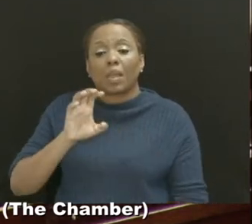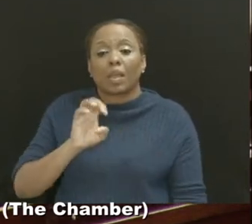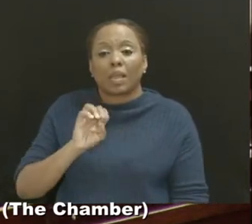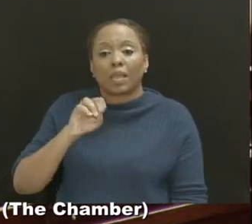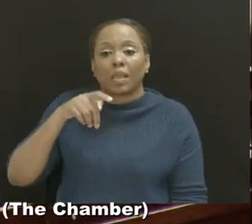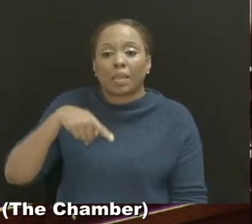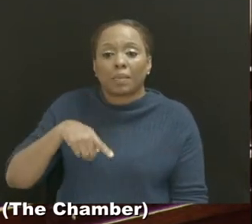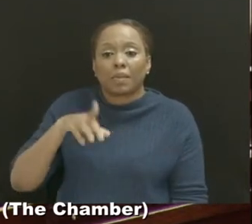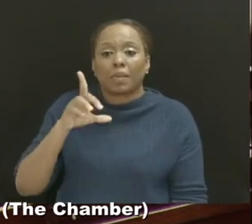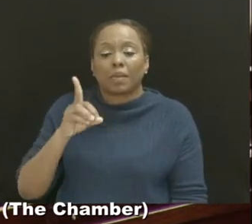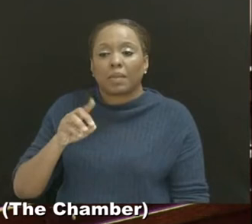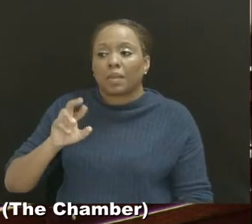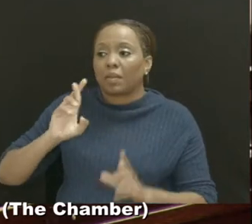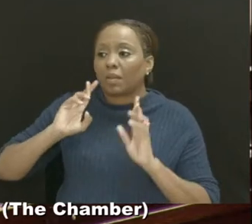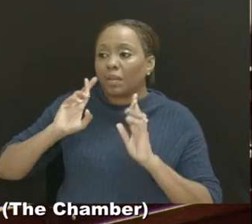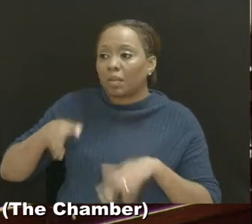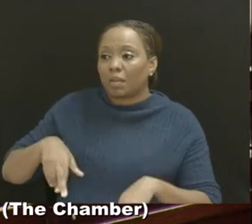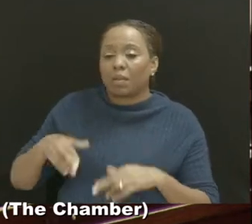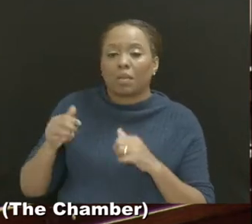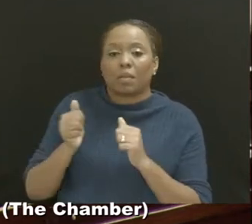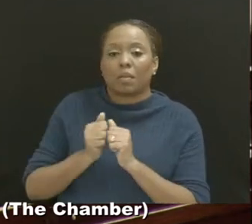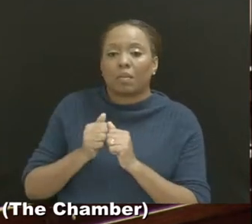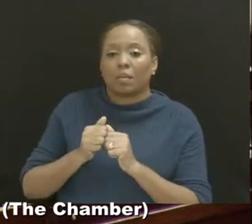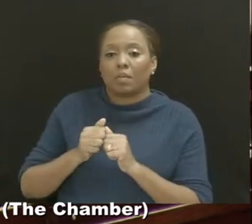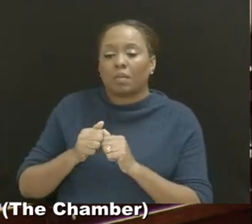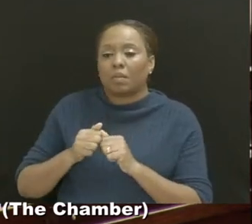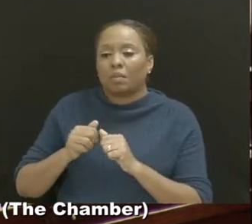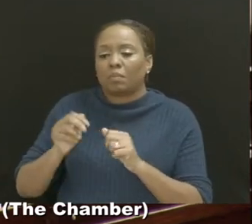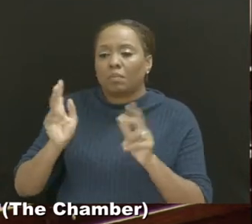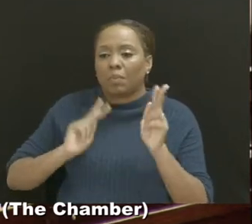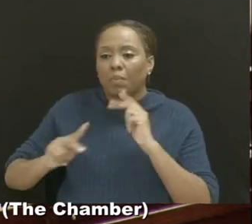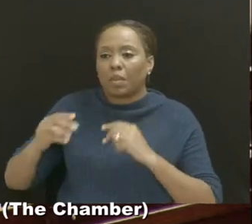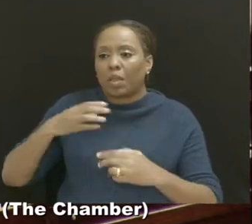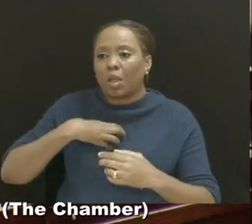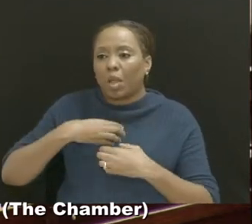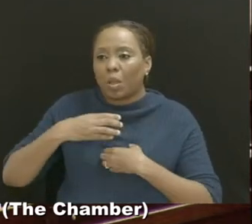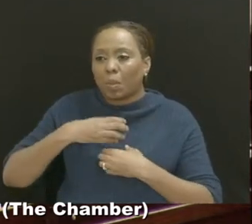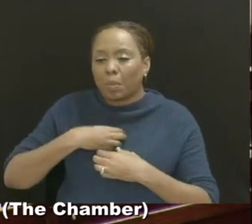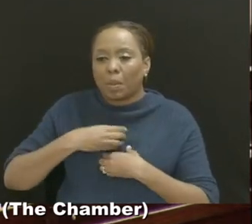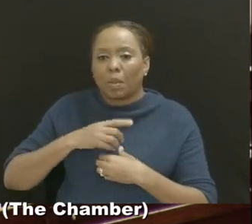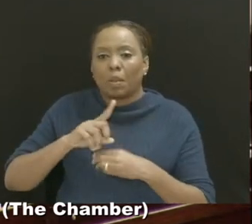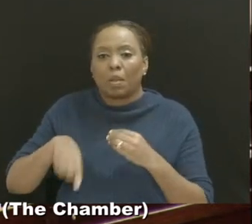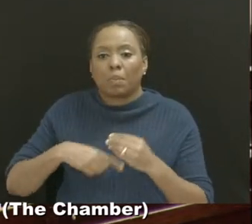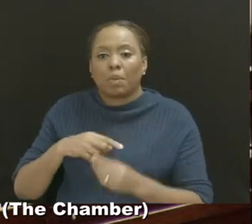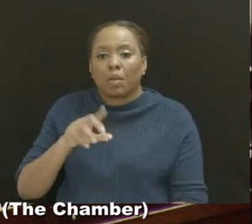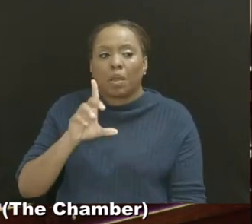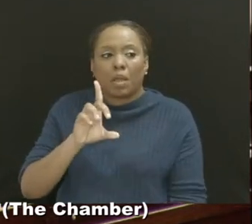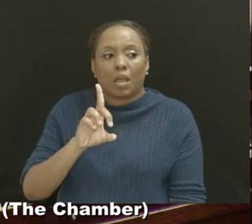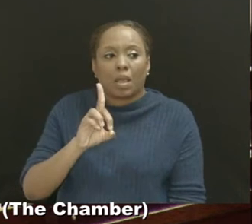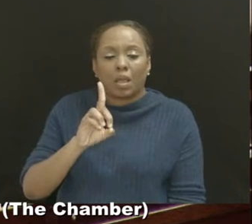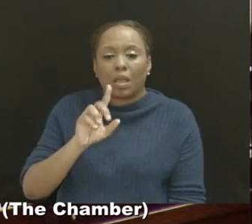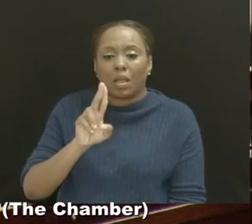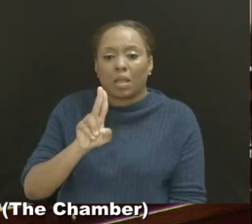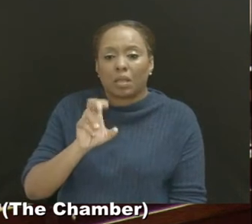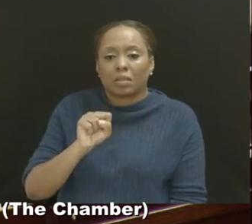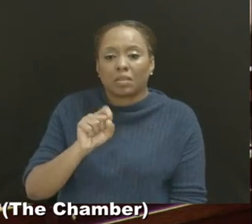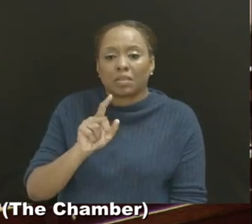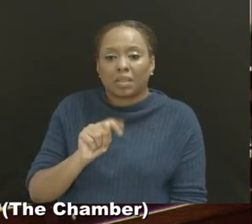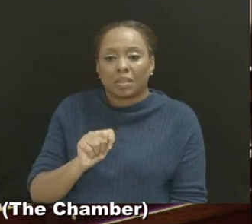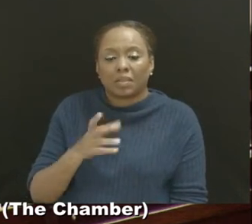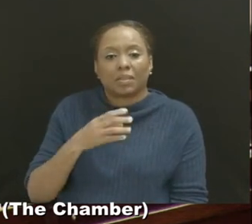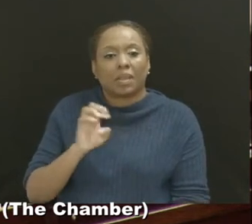have with complaints from residents as it relates to dust and environmental